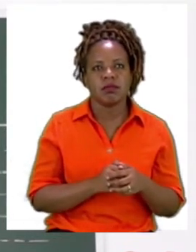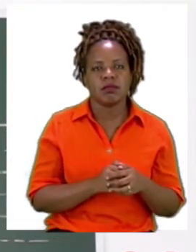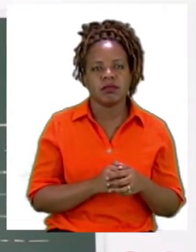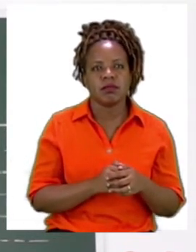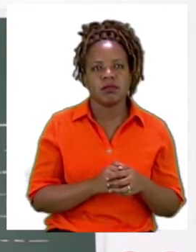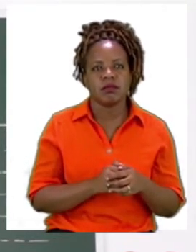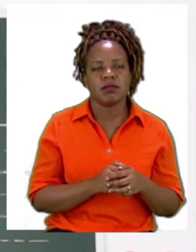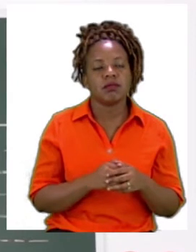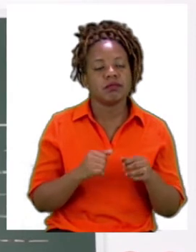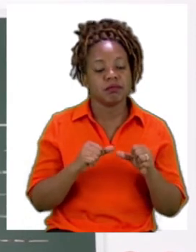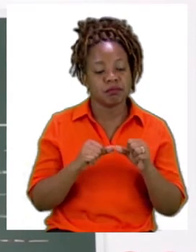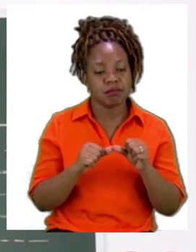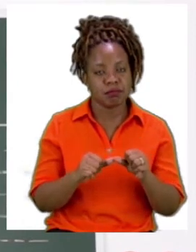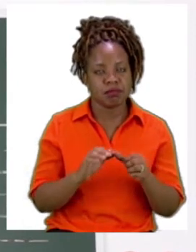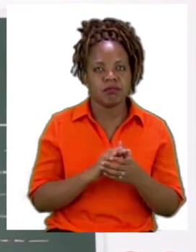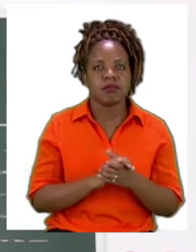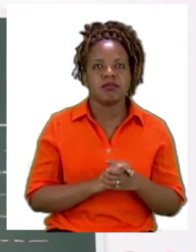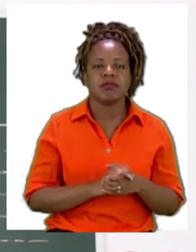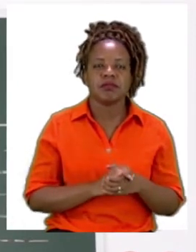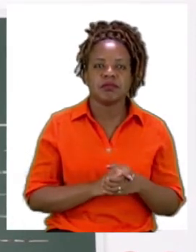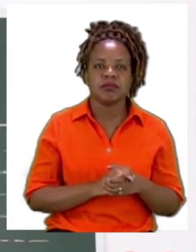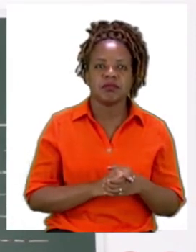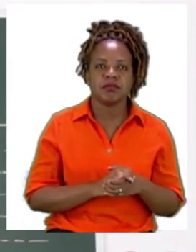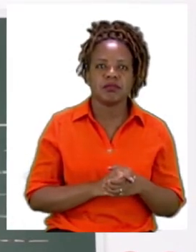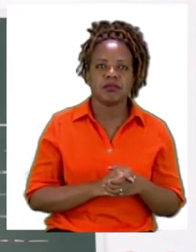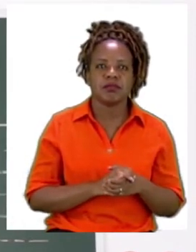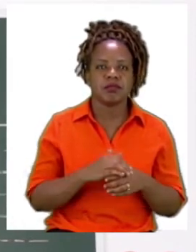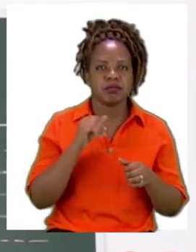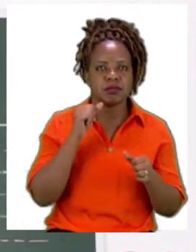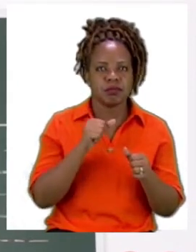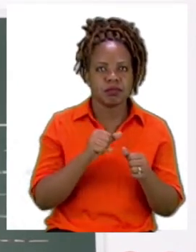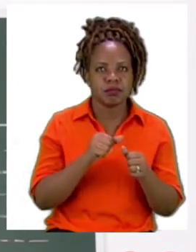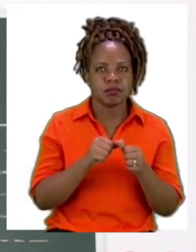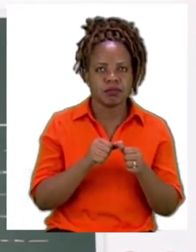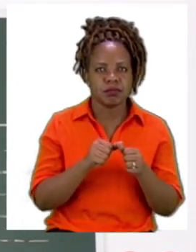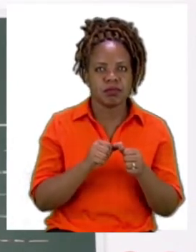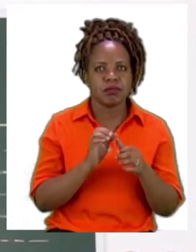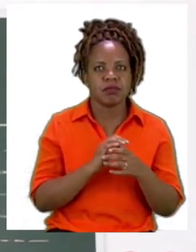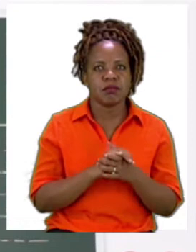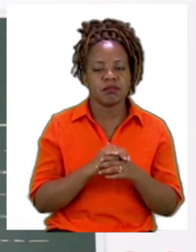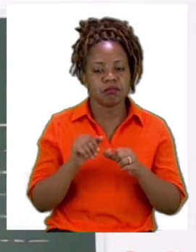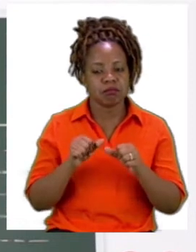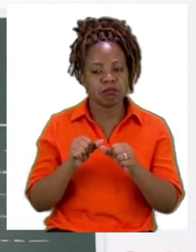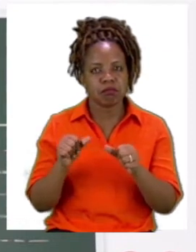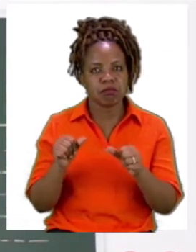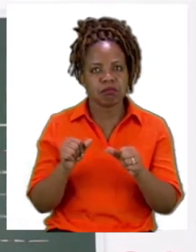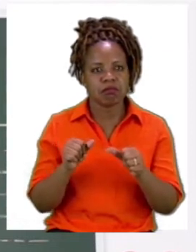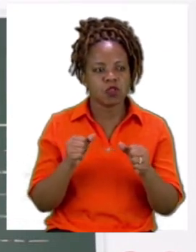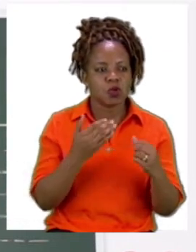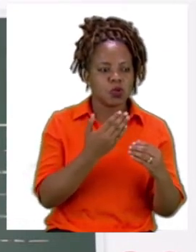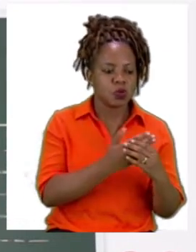need to continue from where we left off. Remember, continuous writing is when we don't start on a new